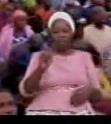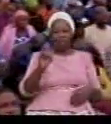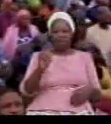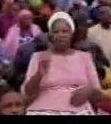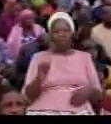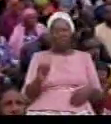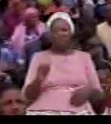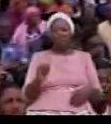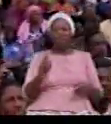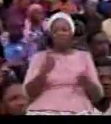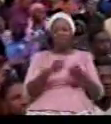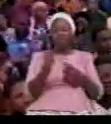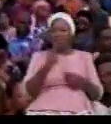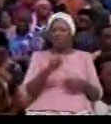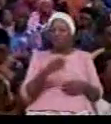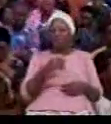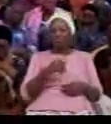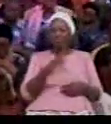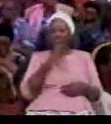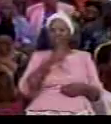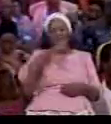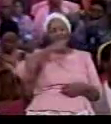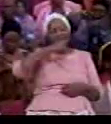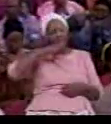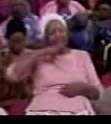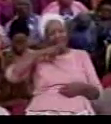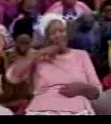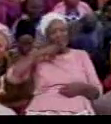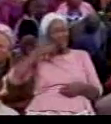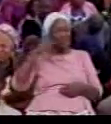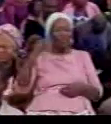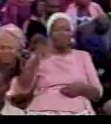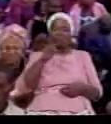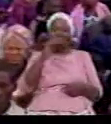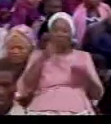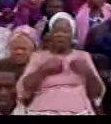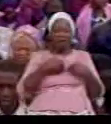enough water. Drink.